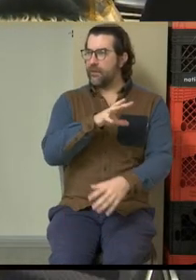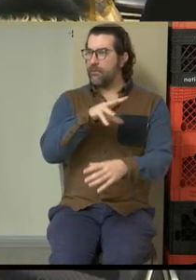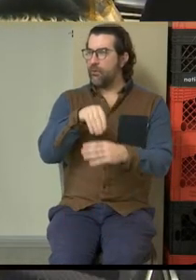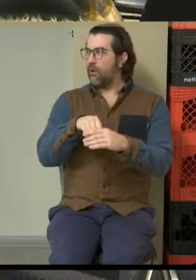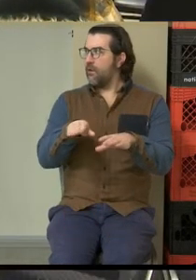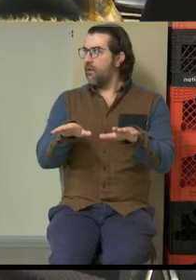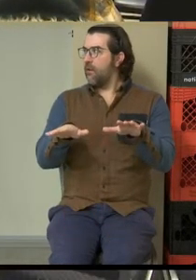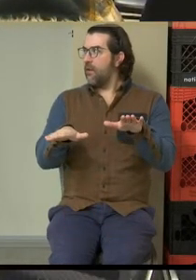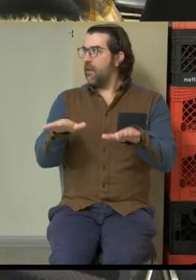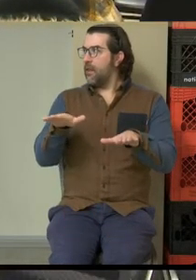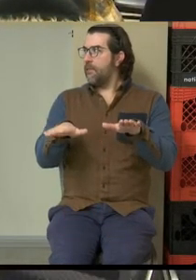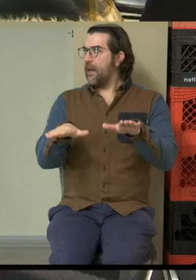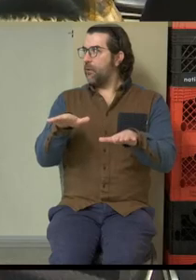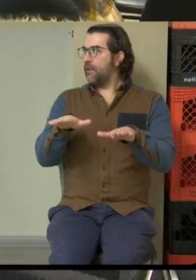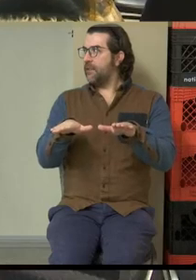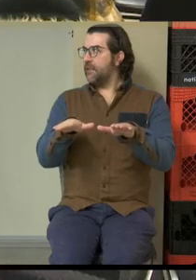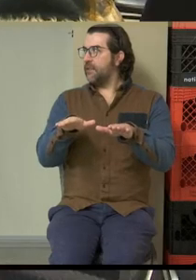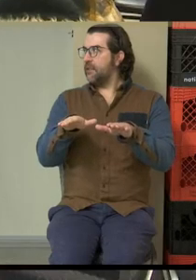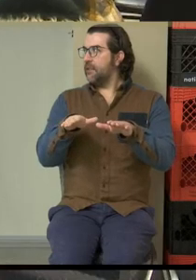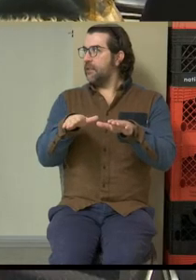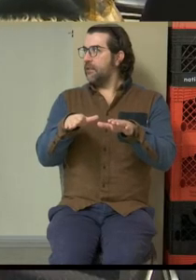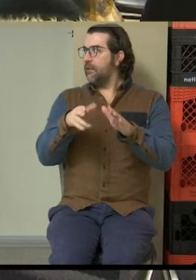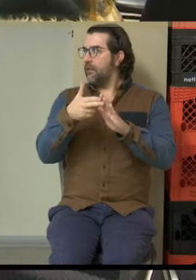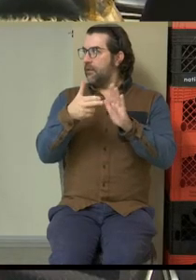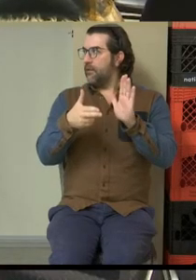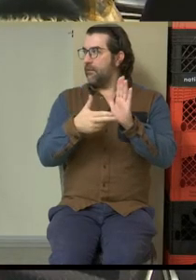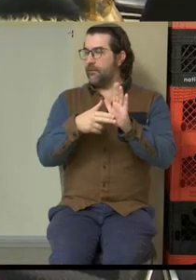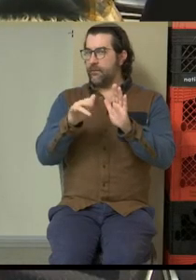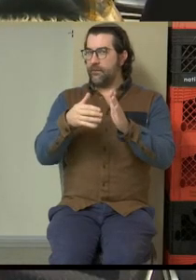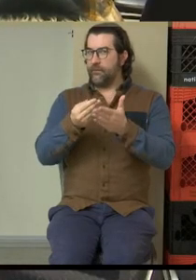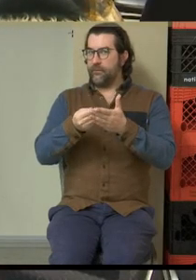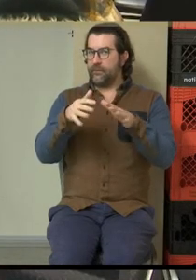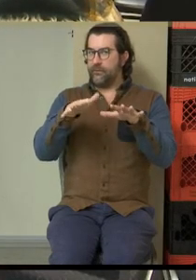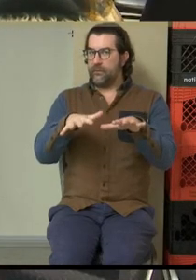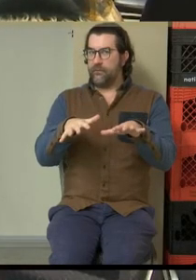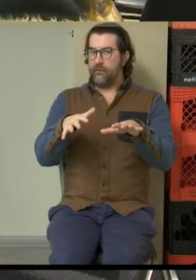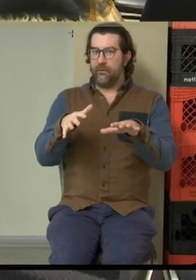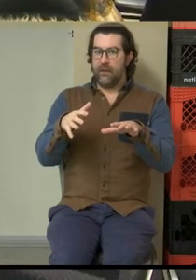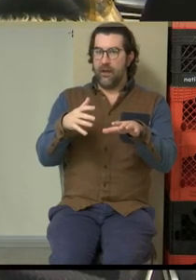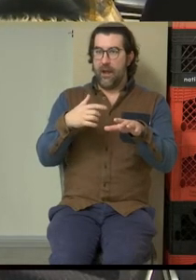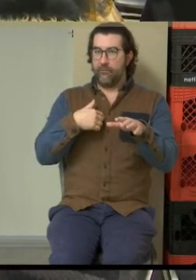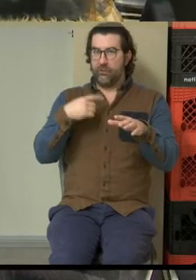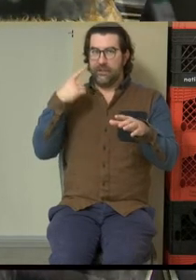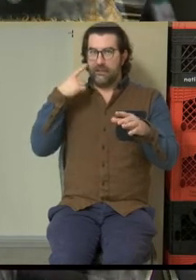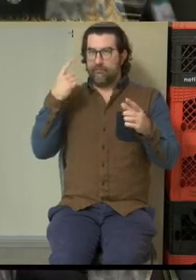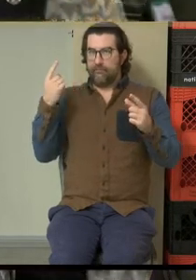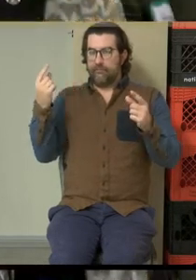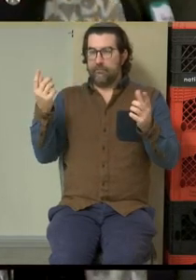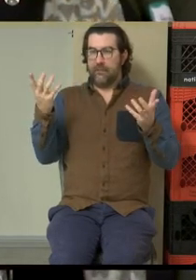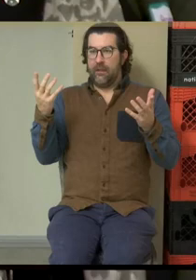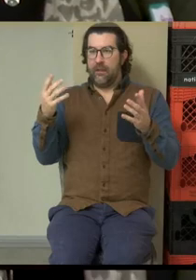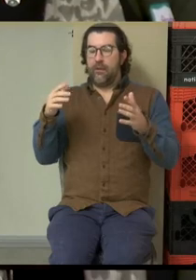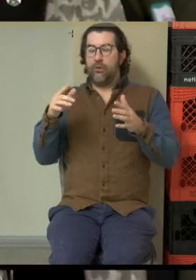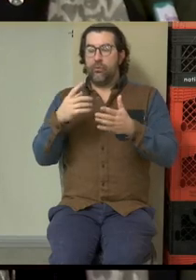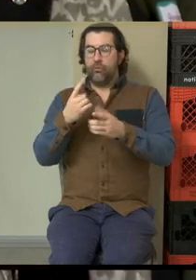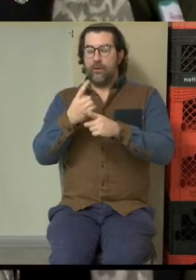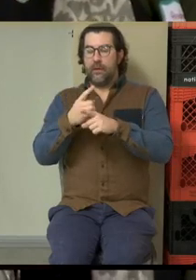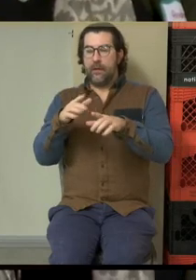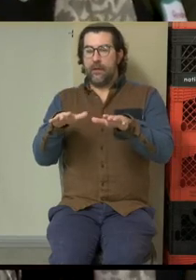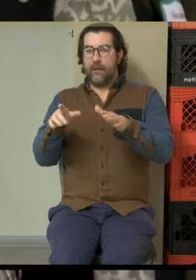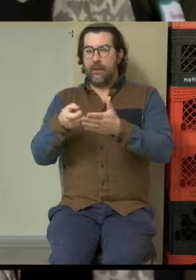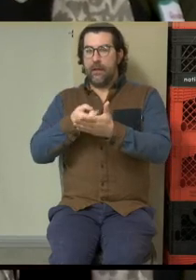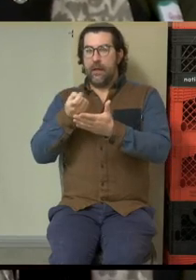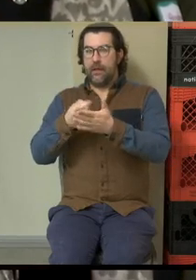Is this where the money's coming from, or has that not been settled? I'm just going back to what I heard. Yeah, so the Penguins